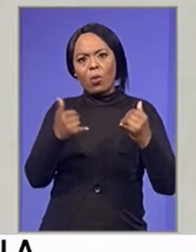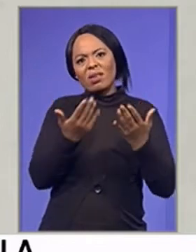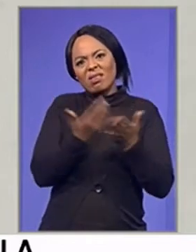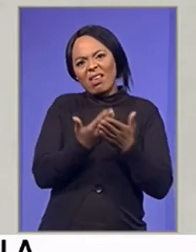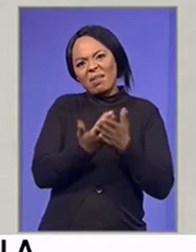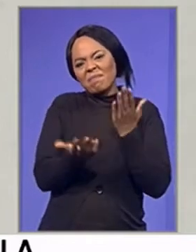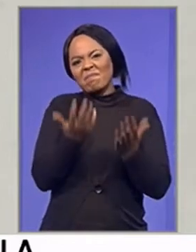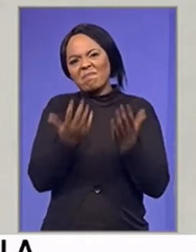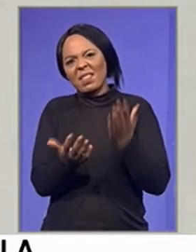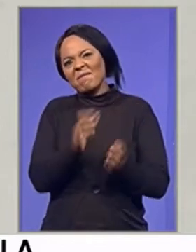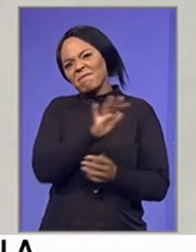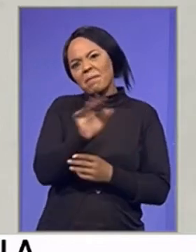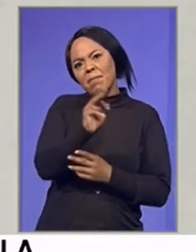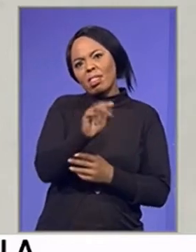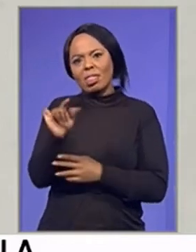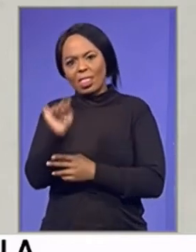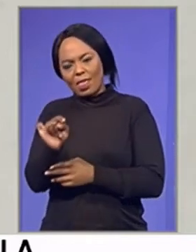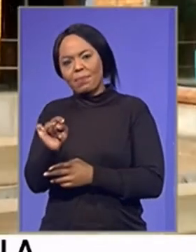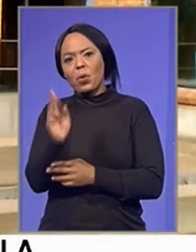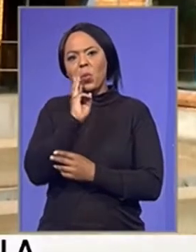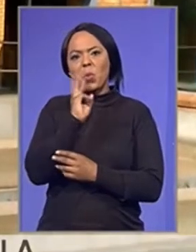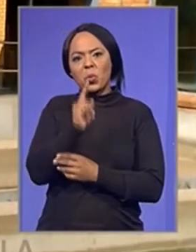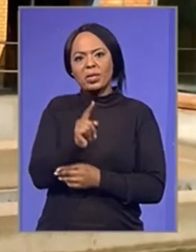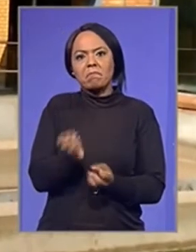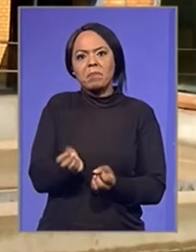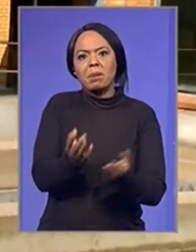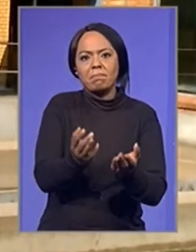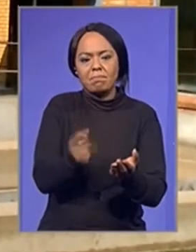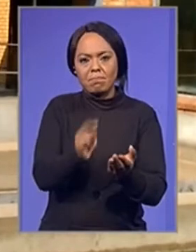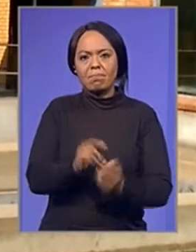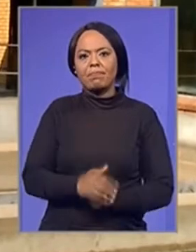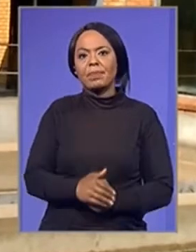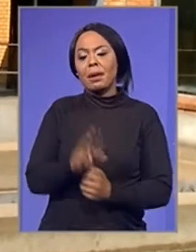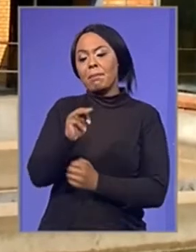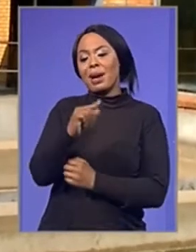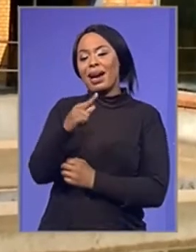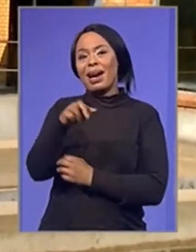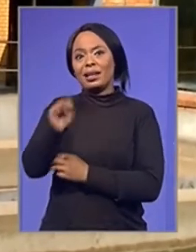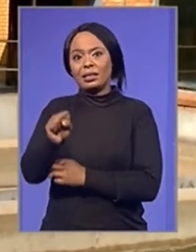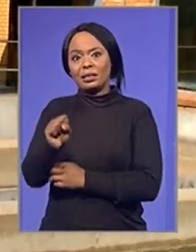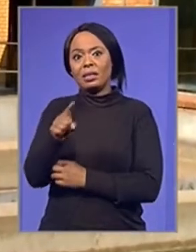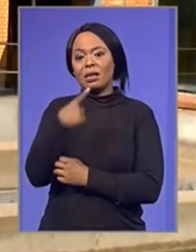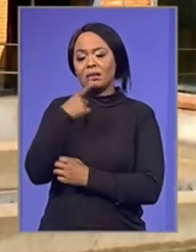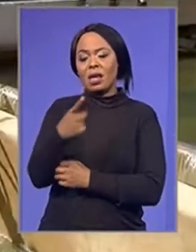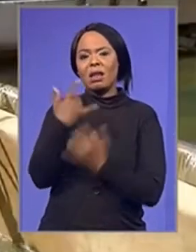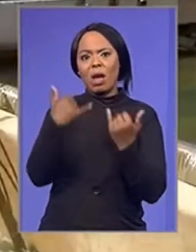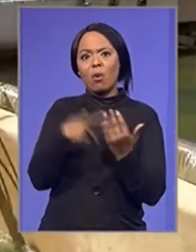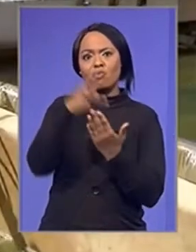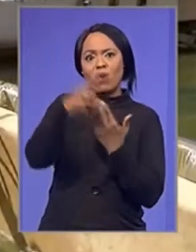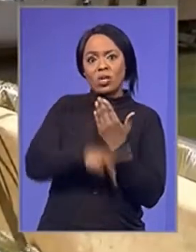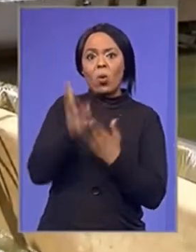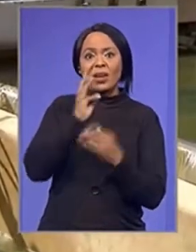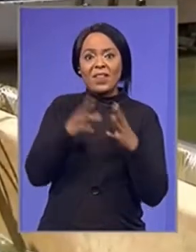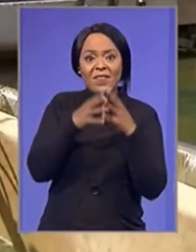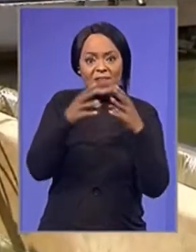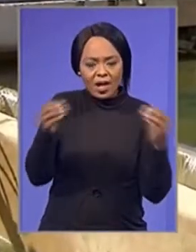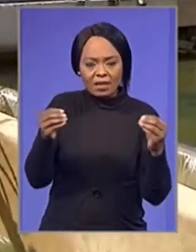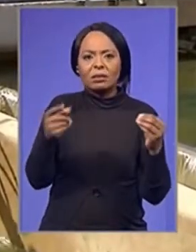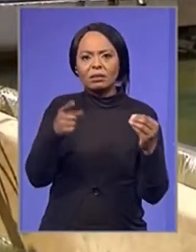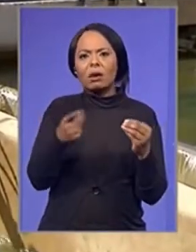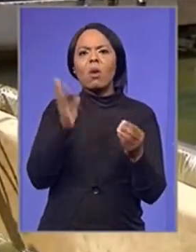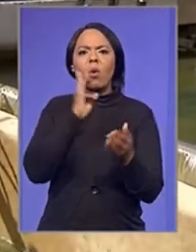55 megaliters of water. Setlamo sa Magalis Water sa re fa projeke eno ya metsi e fela, tlhokego ya metsi mo